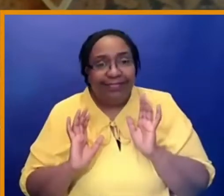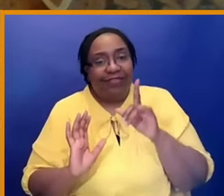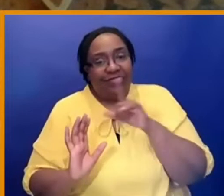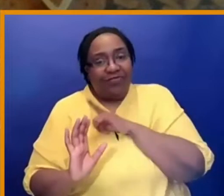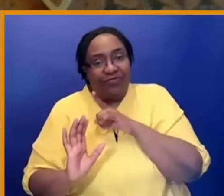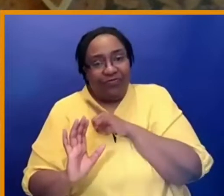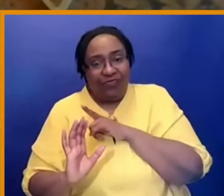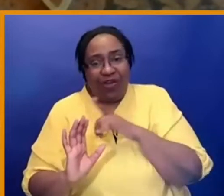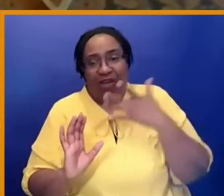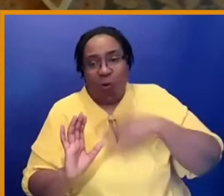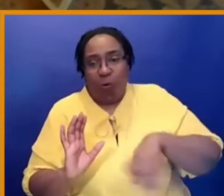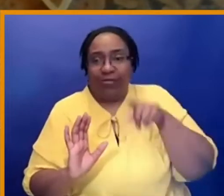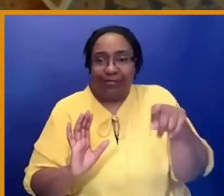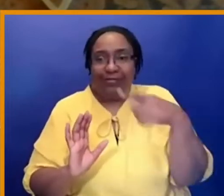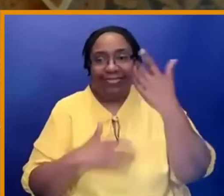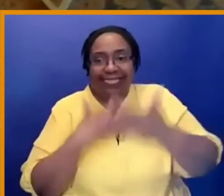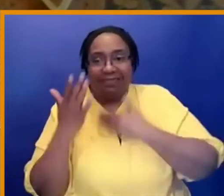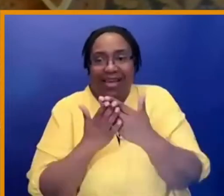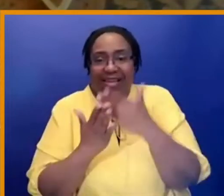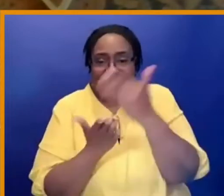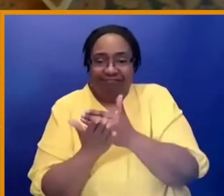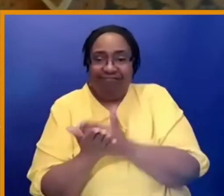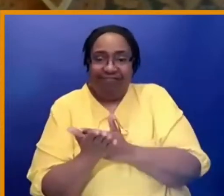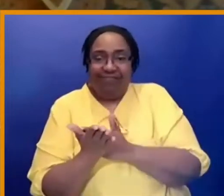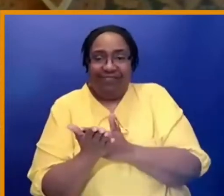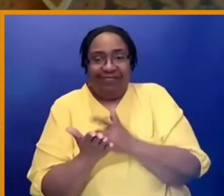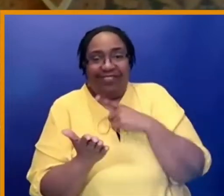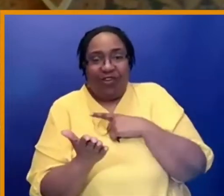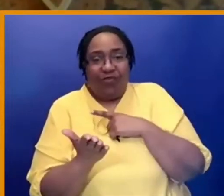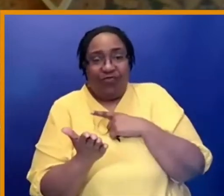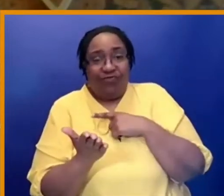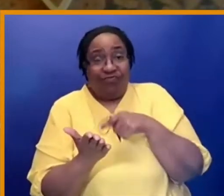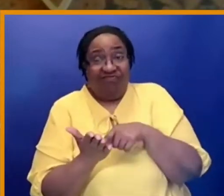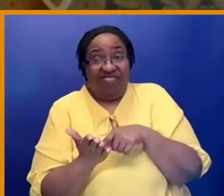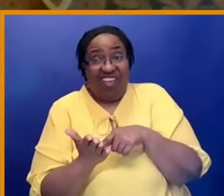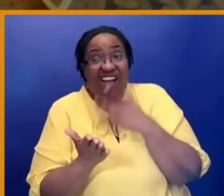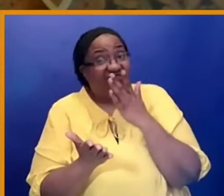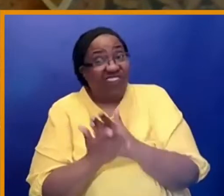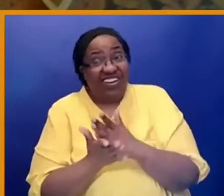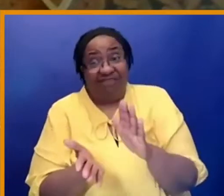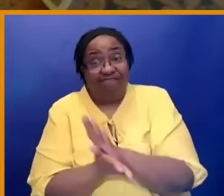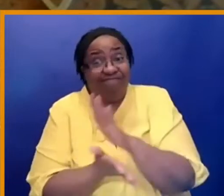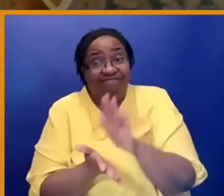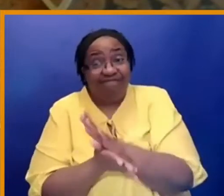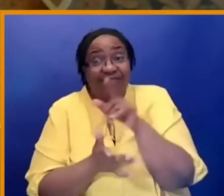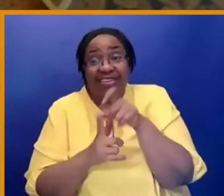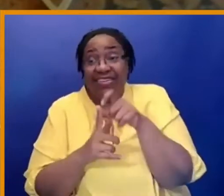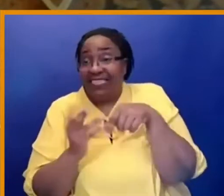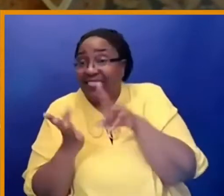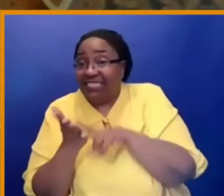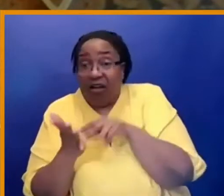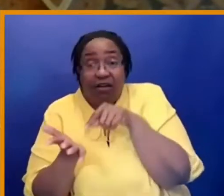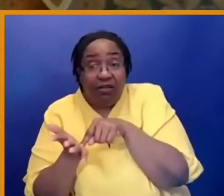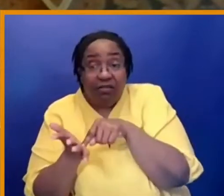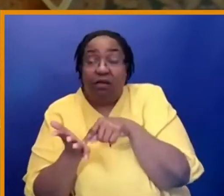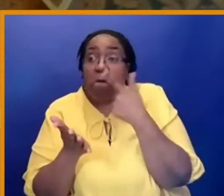reasons why you should be voting for Amendment 1. And I'm really pleased that Duncan and the movers of the motion have now accepted